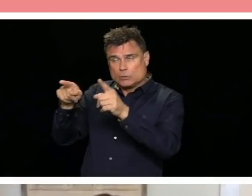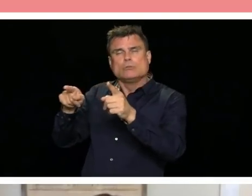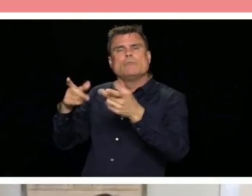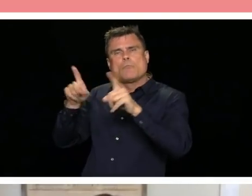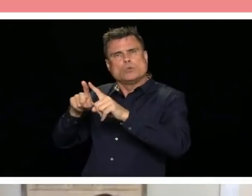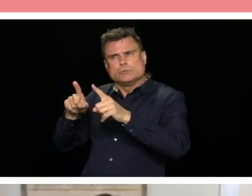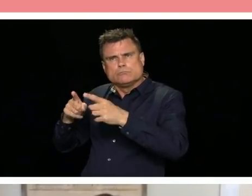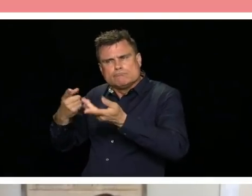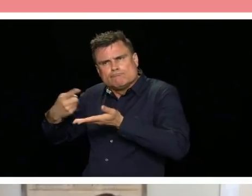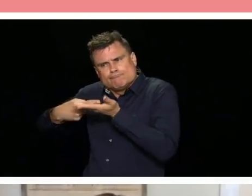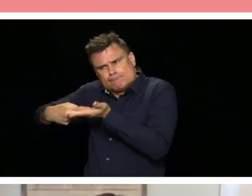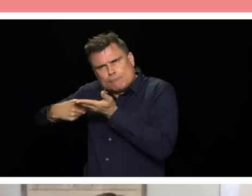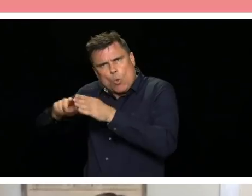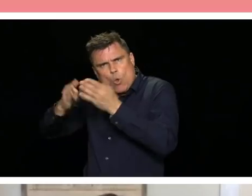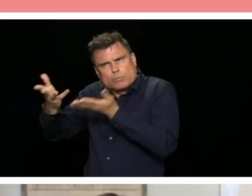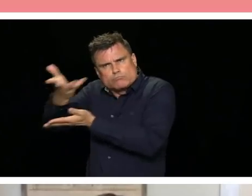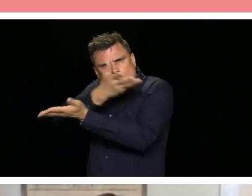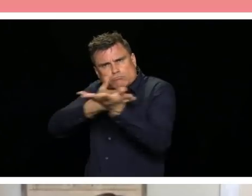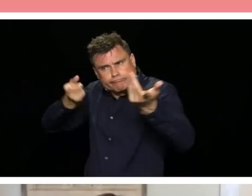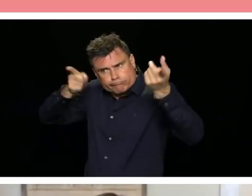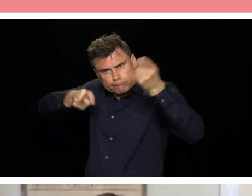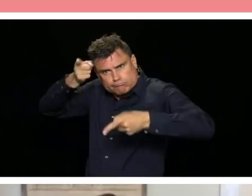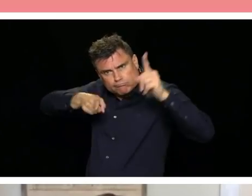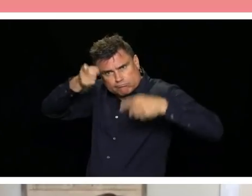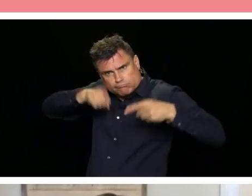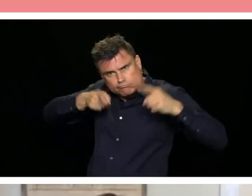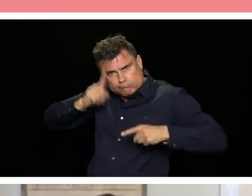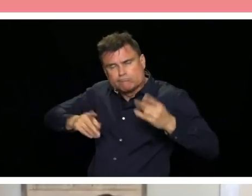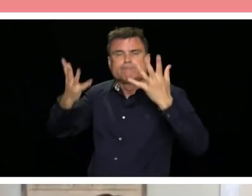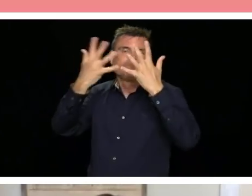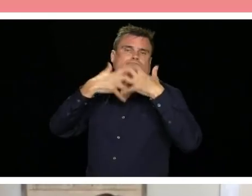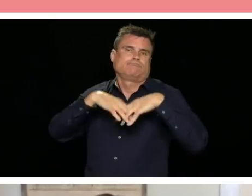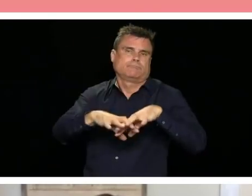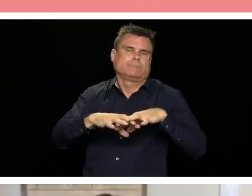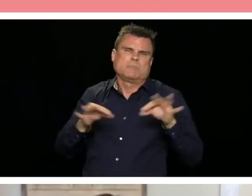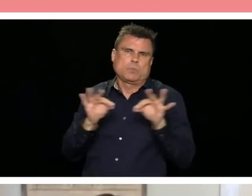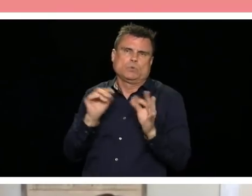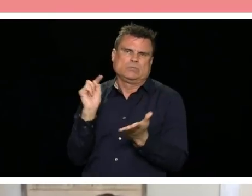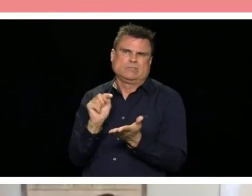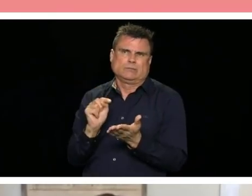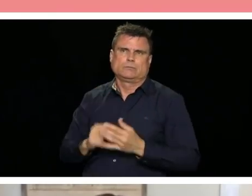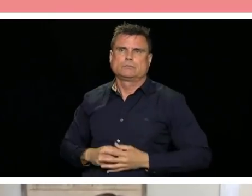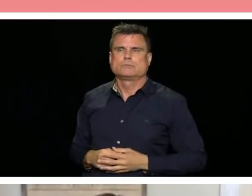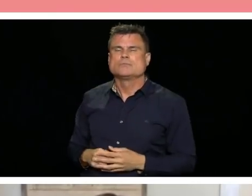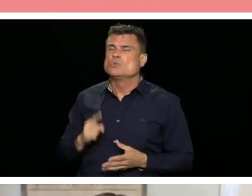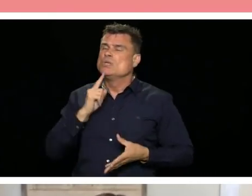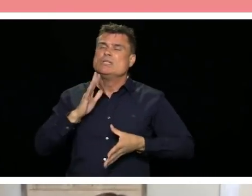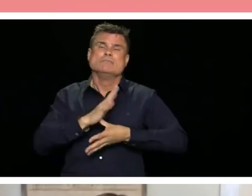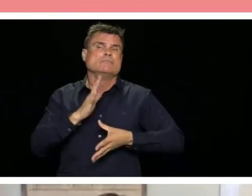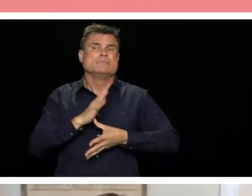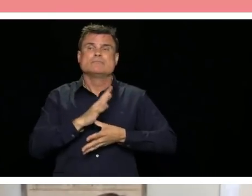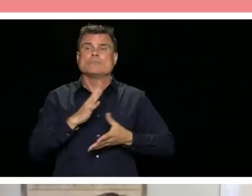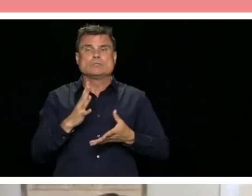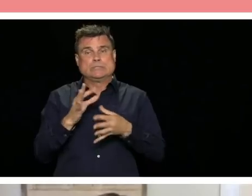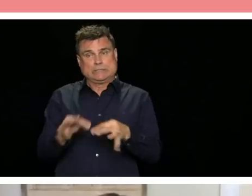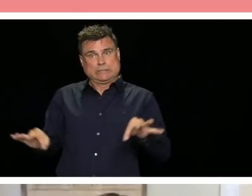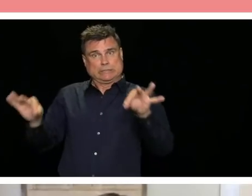support our frontline workers and essential services workers who are keeping our community running. So we thank all the parents for your understanding in this